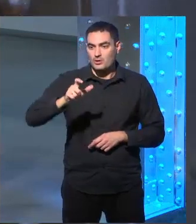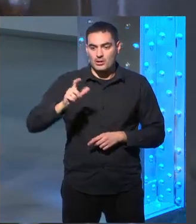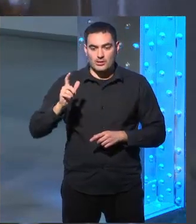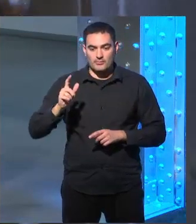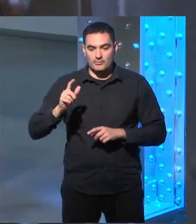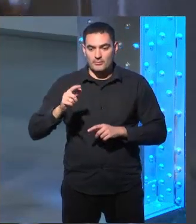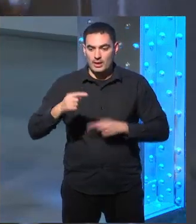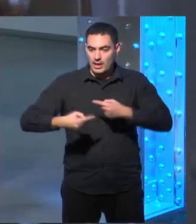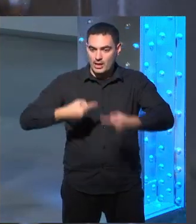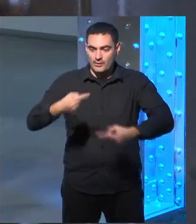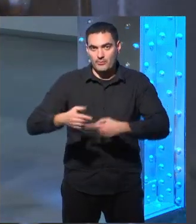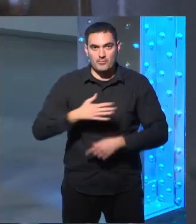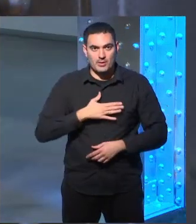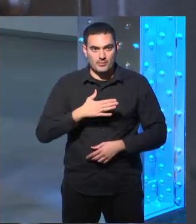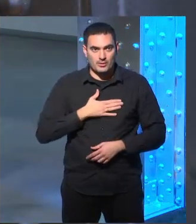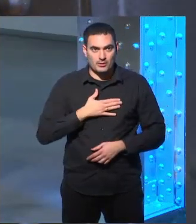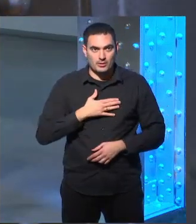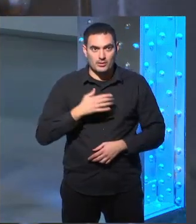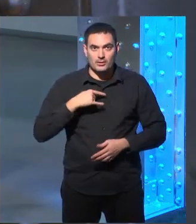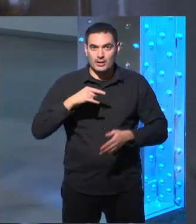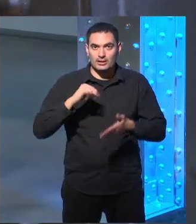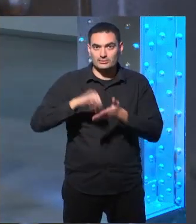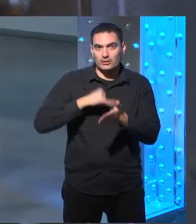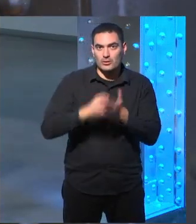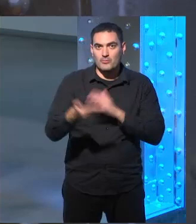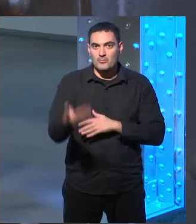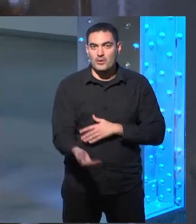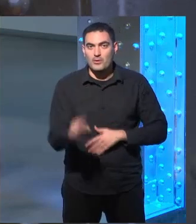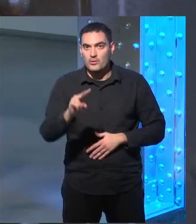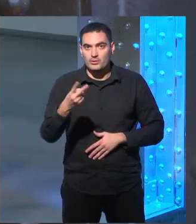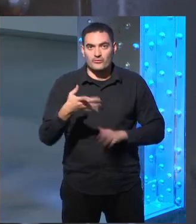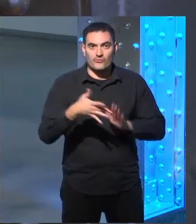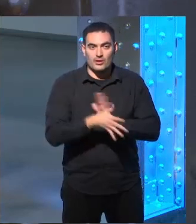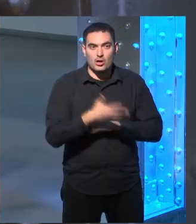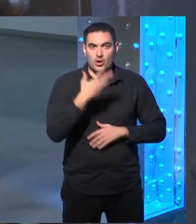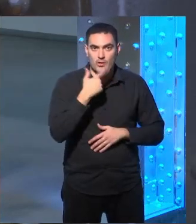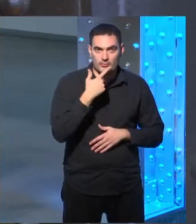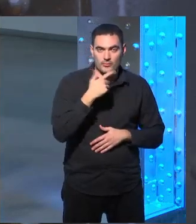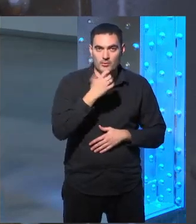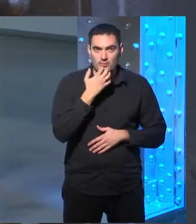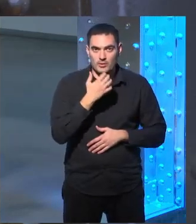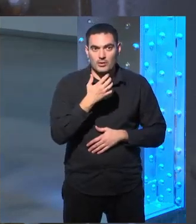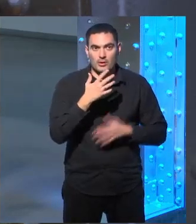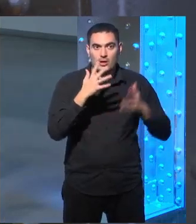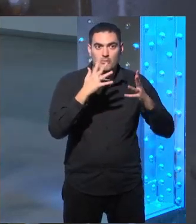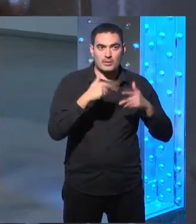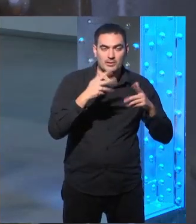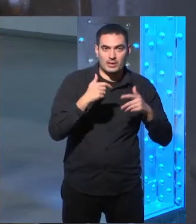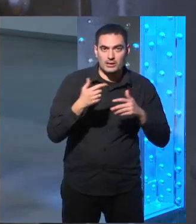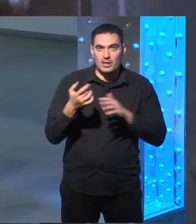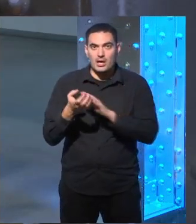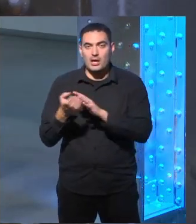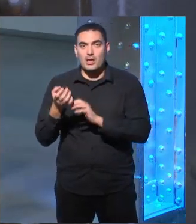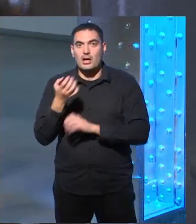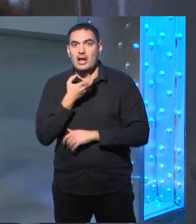presentations. People from our generation, we learned 2 topics that were the most important ones. Those were